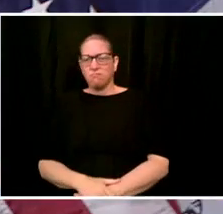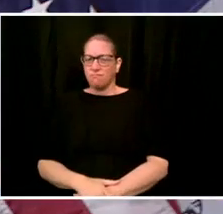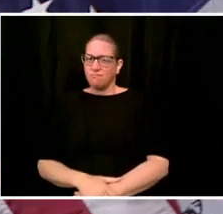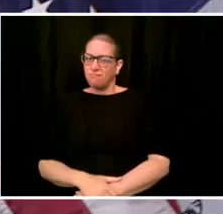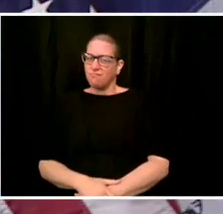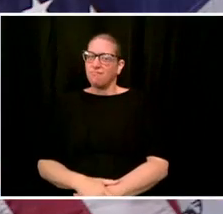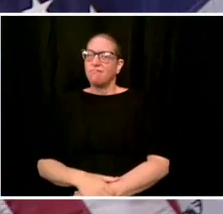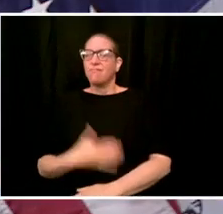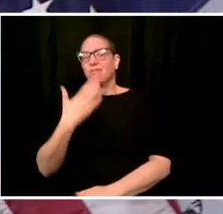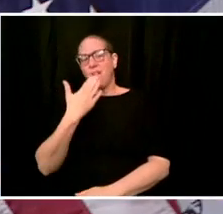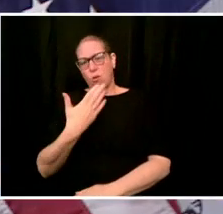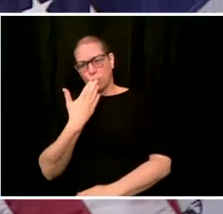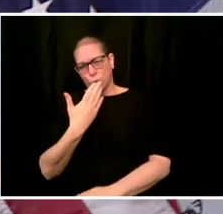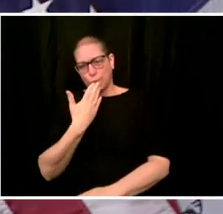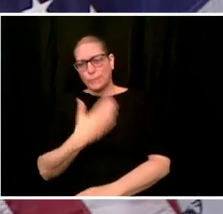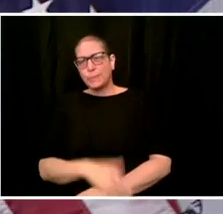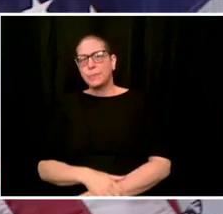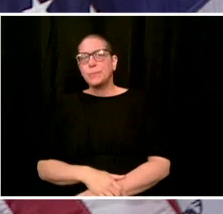Banks.